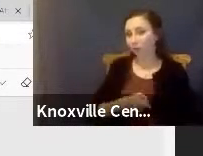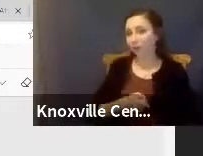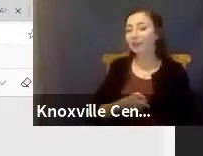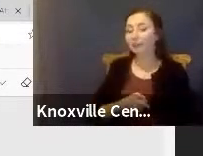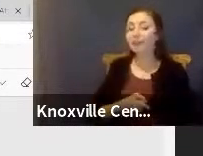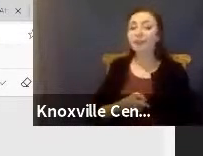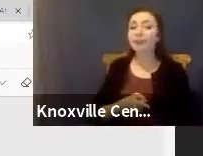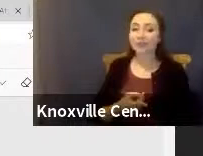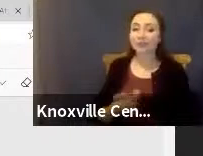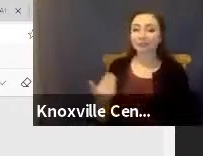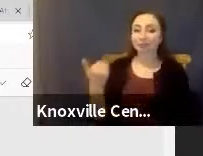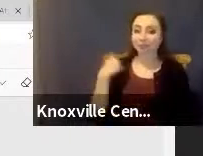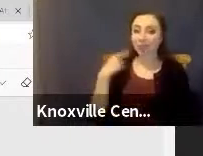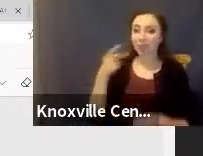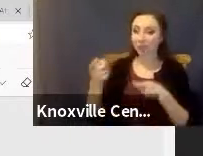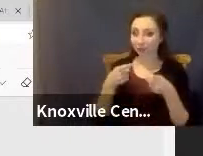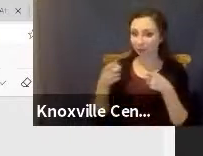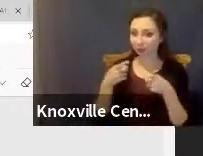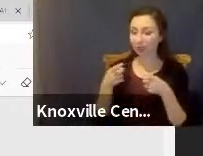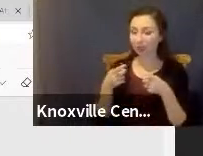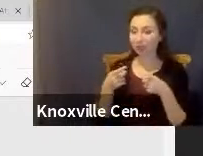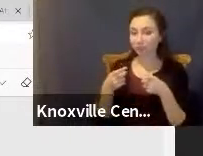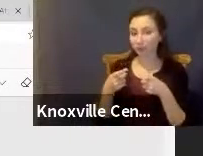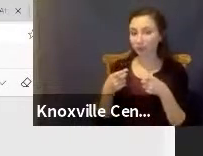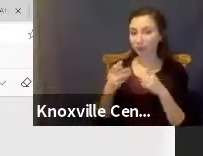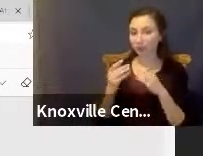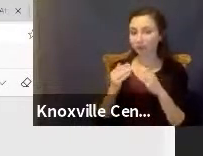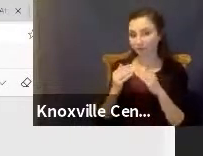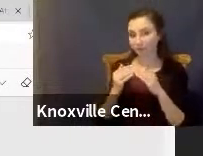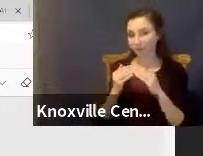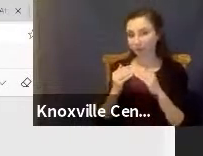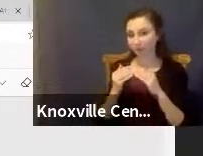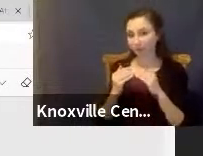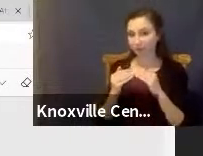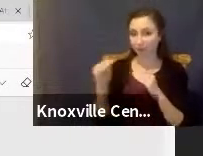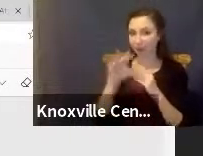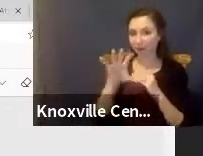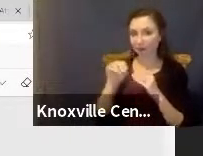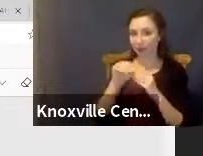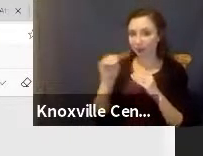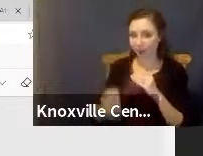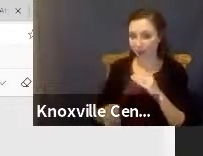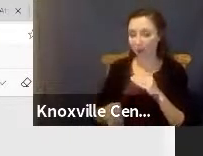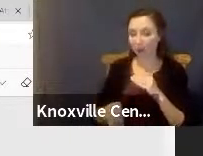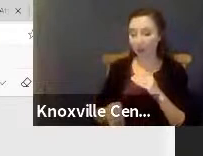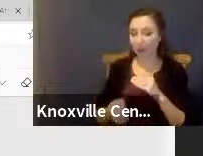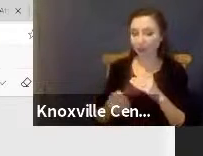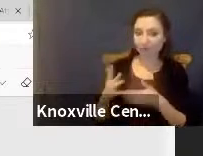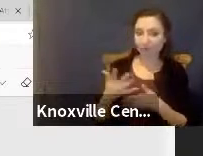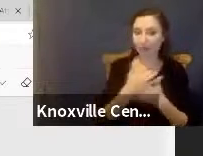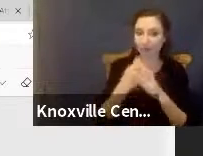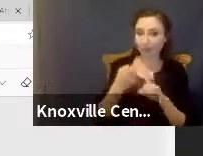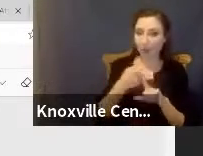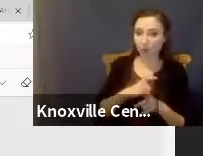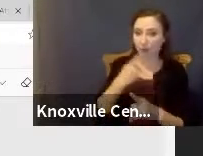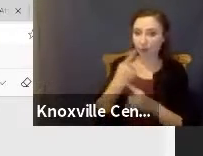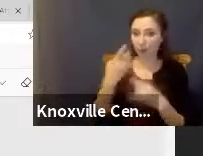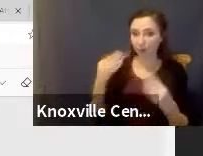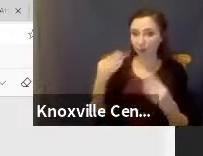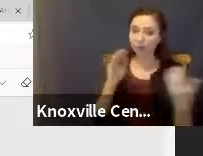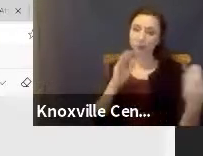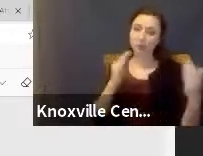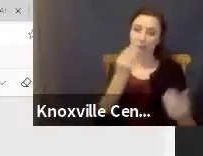prior regulations. That is, they derive 50% or more of their income from alcohol sales versus sales of prepared